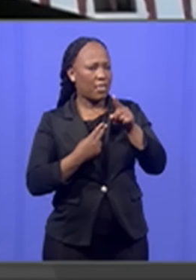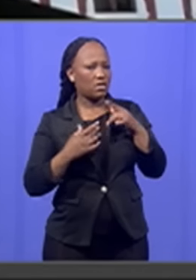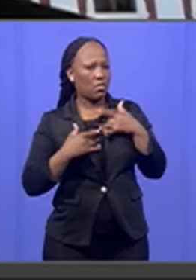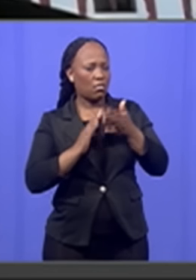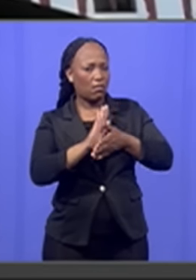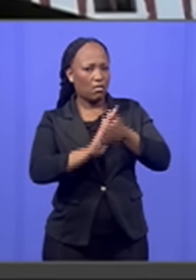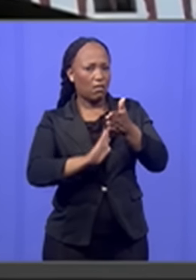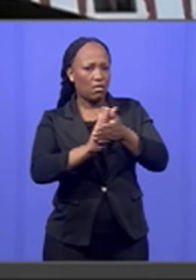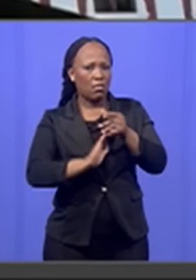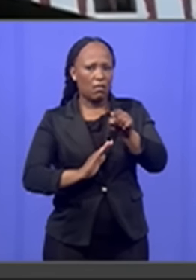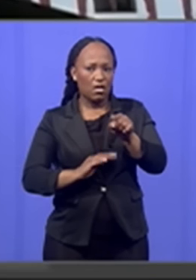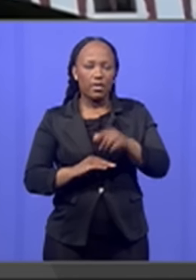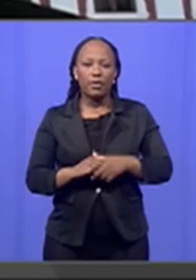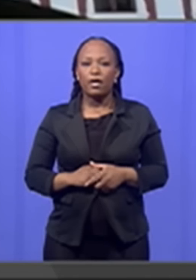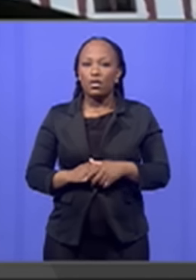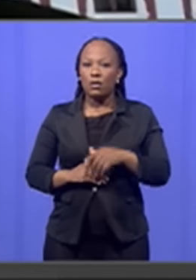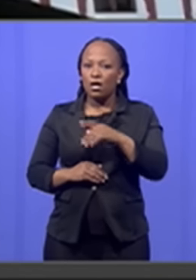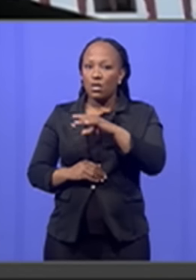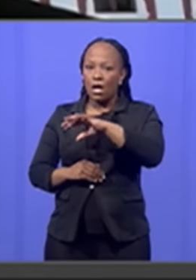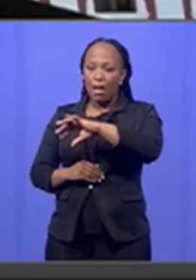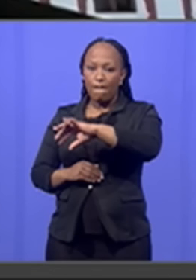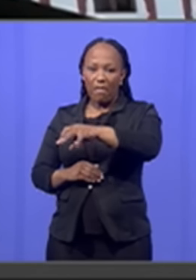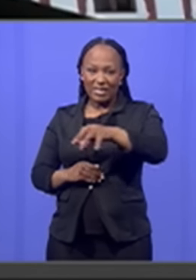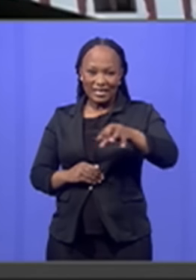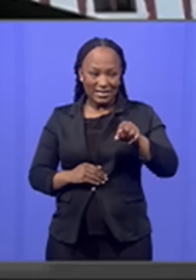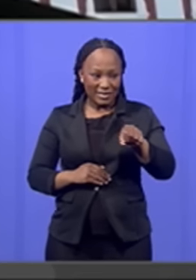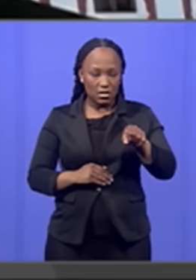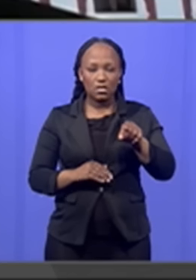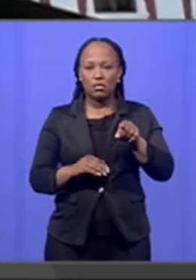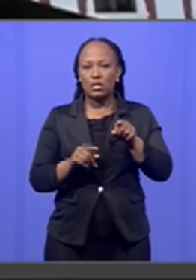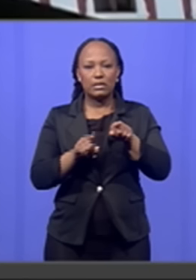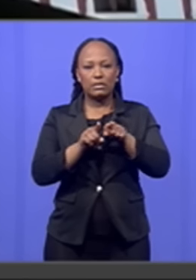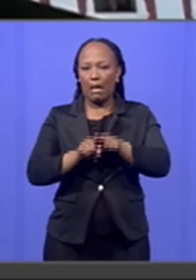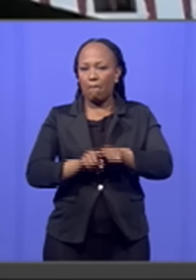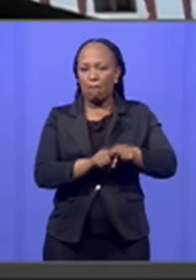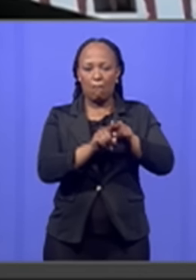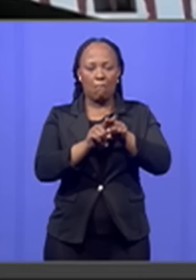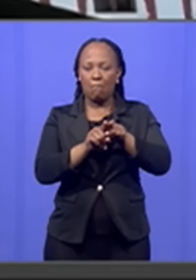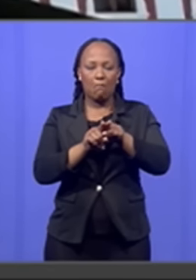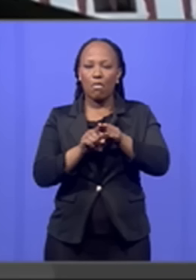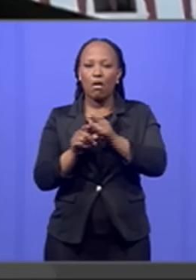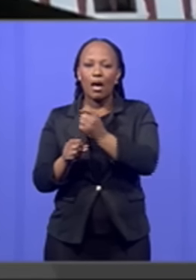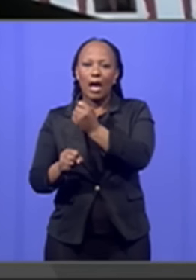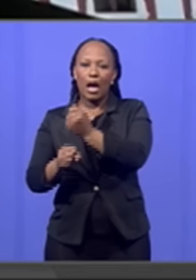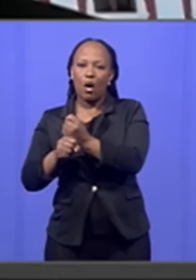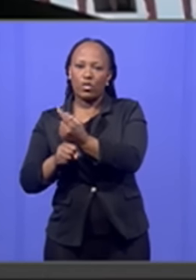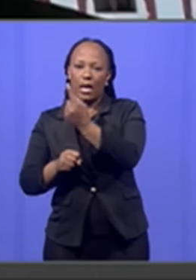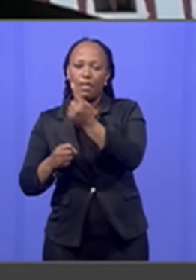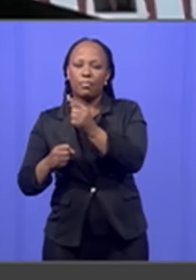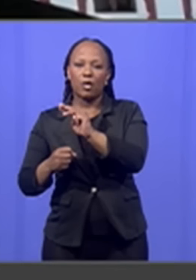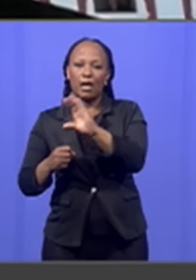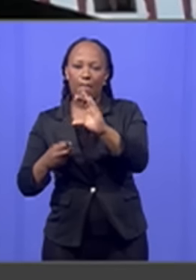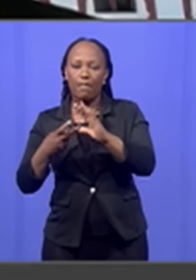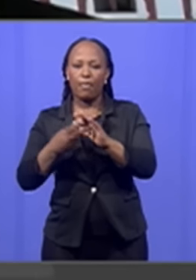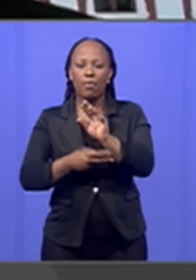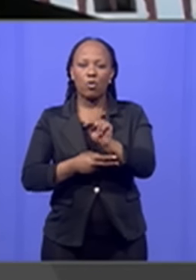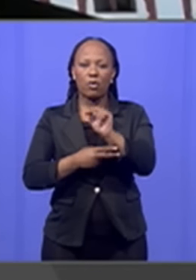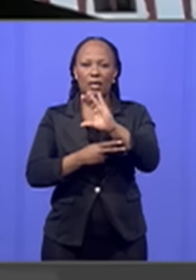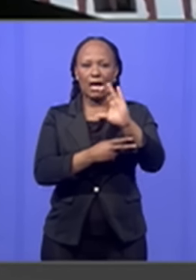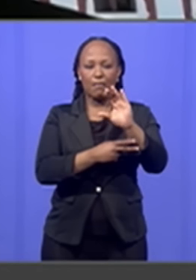remain uneven across provinces. Some provinces, including Gauteng, the Western Cape and the Northern Cape, as well as certain departments